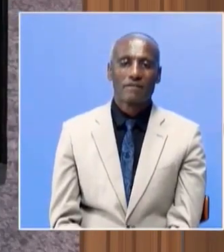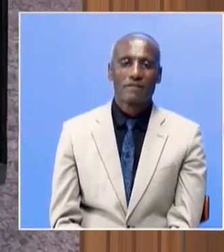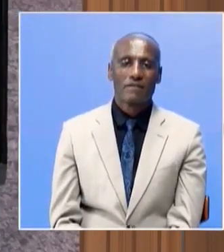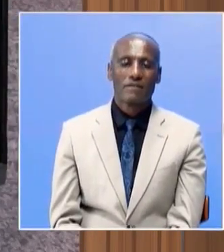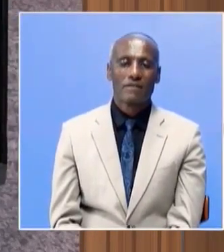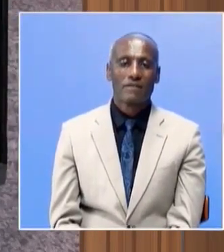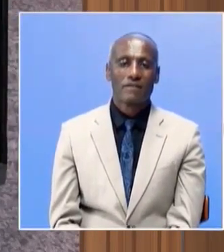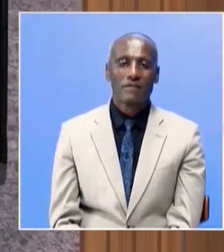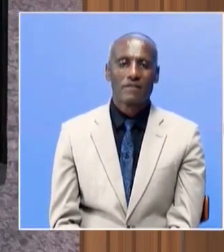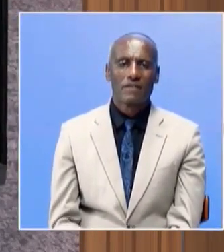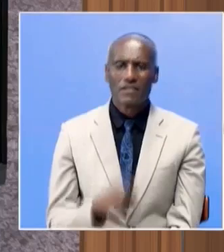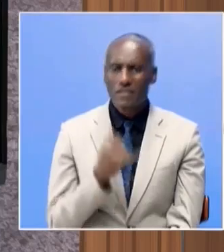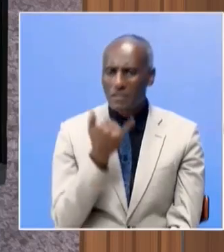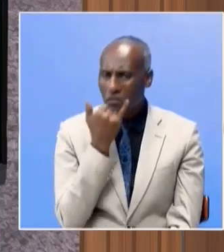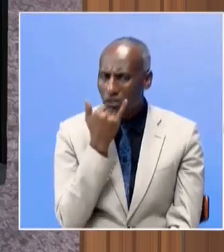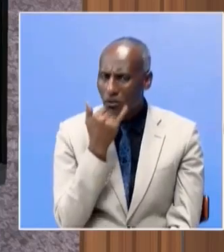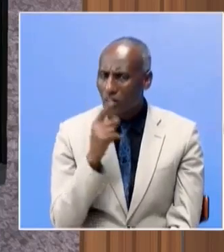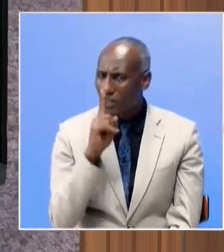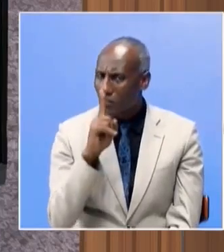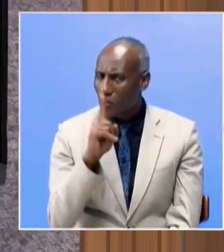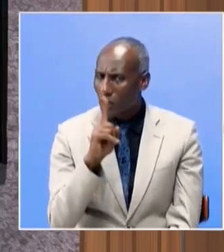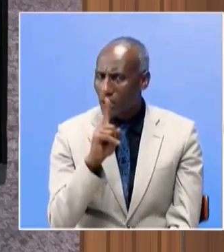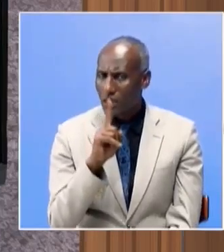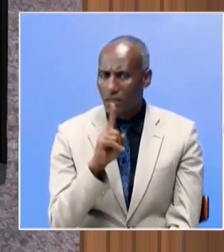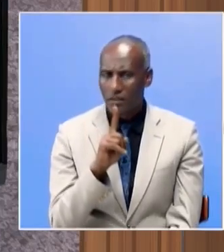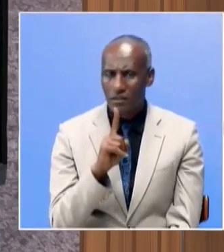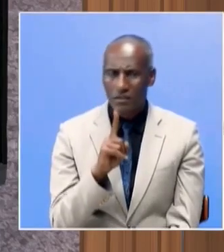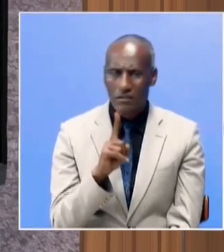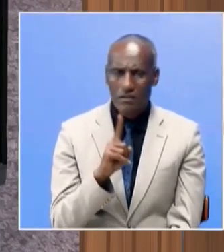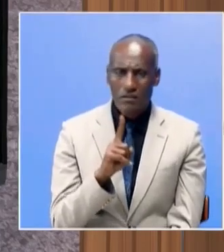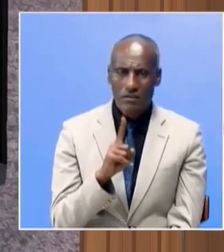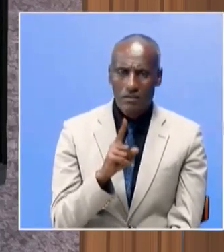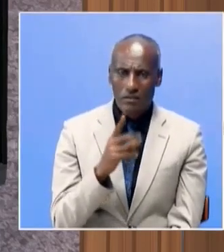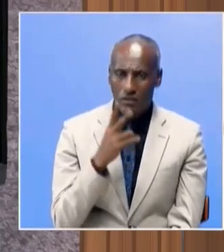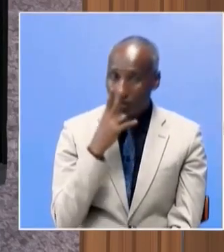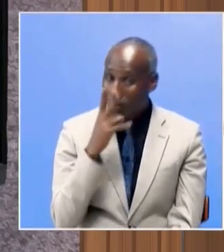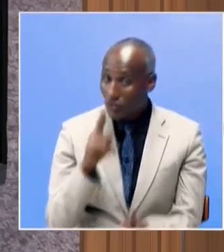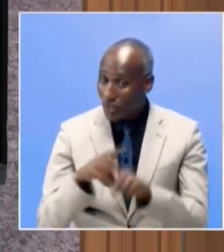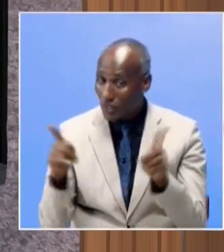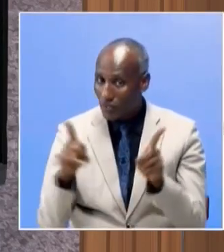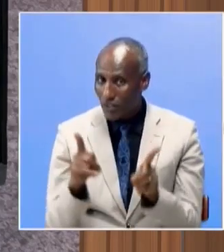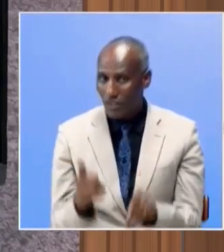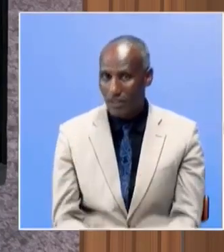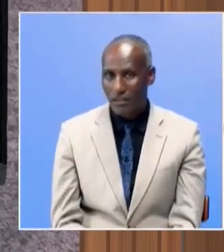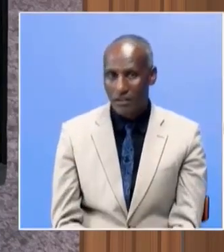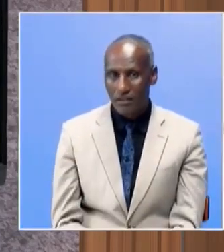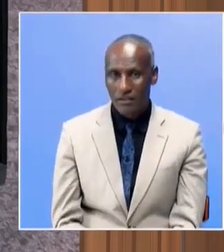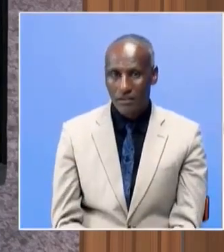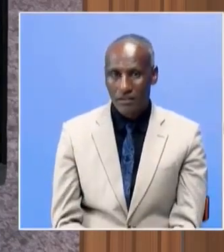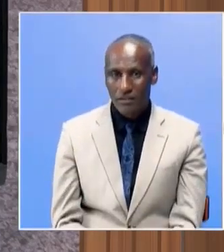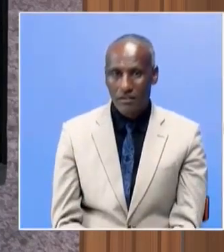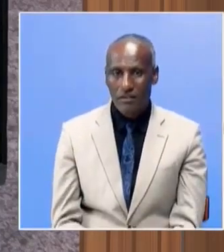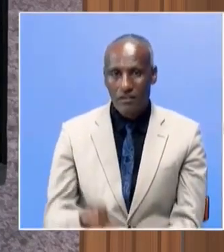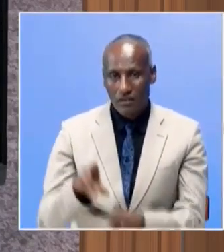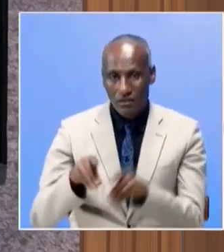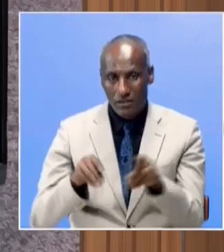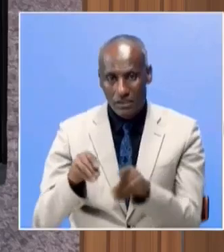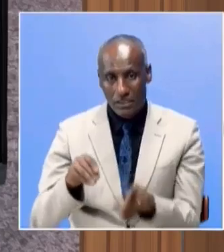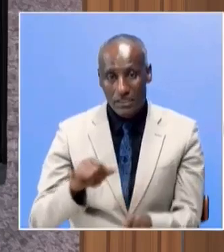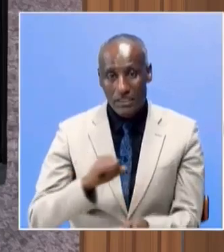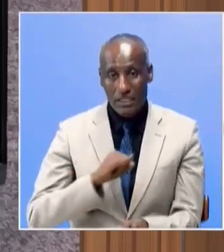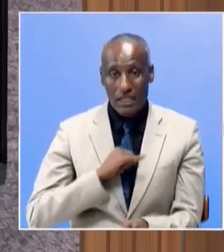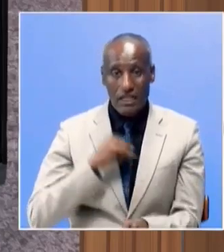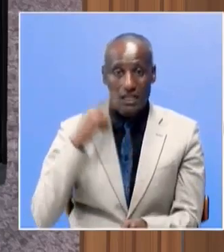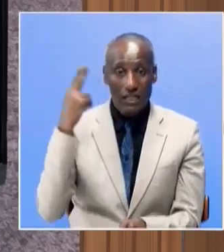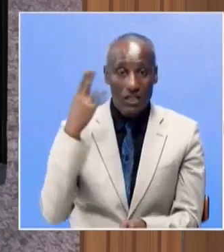Is there something wrong in question number 1? First of all, you have to identify it. Did I used